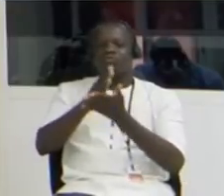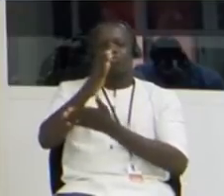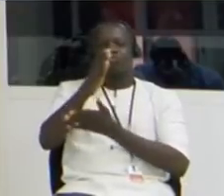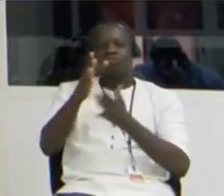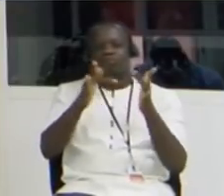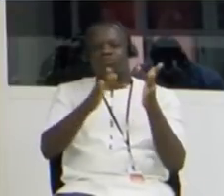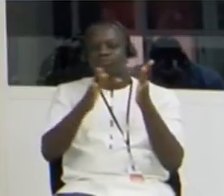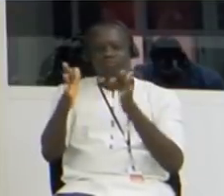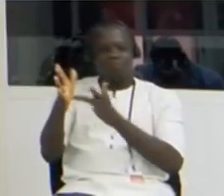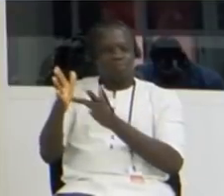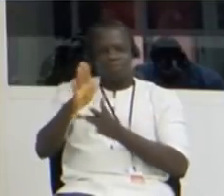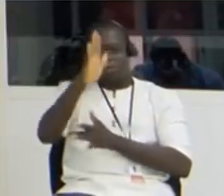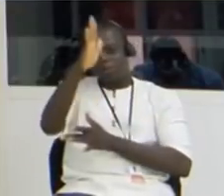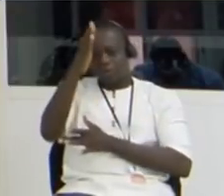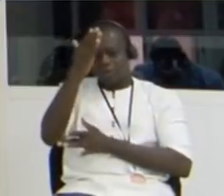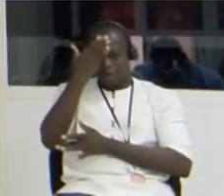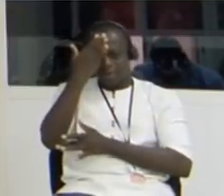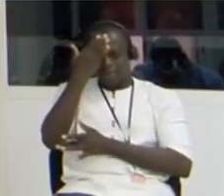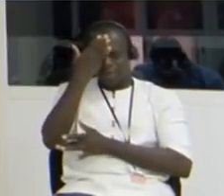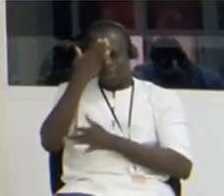Lord. Amen.